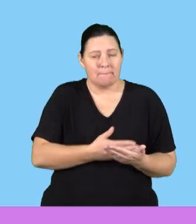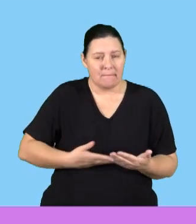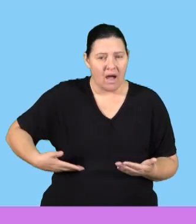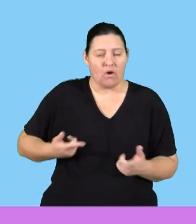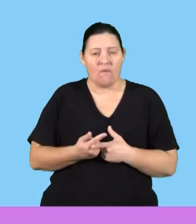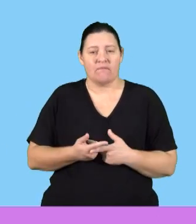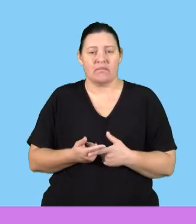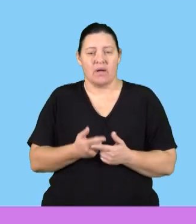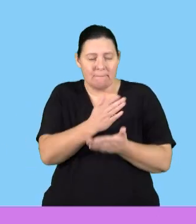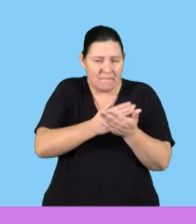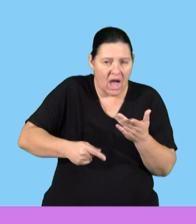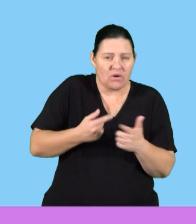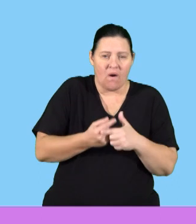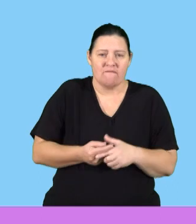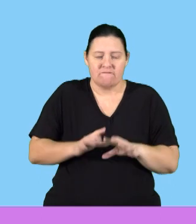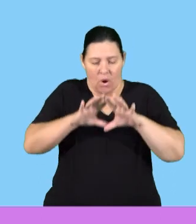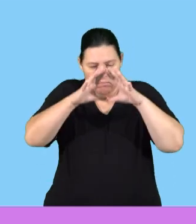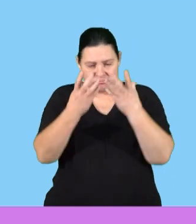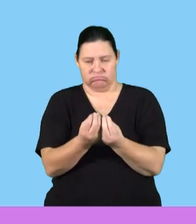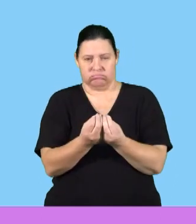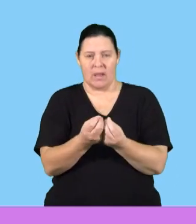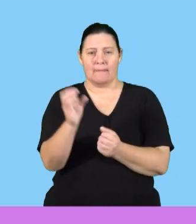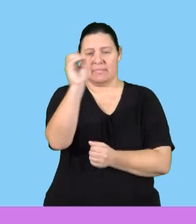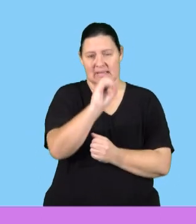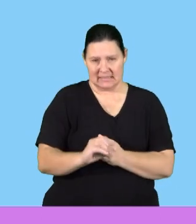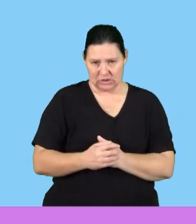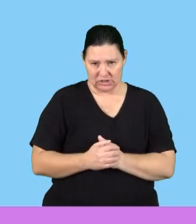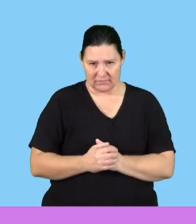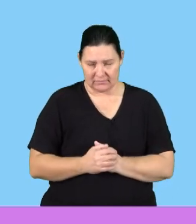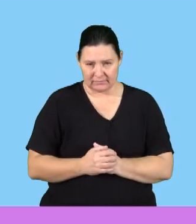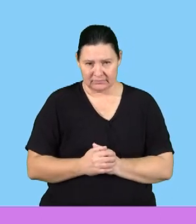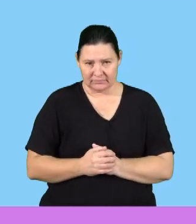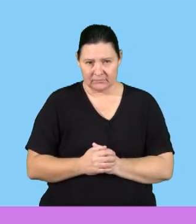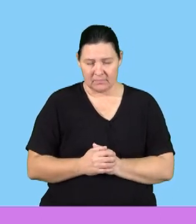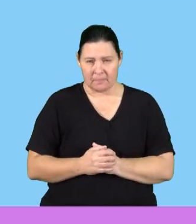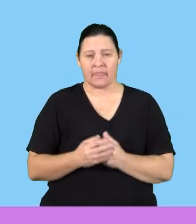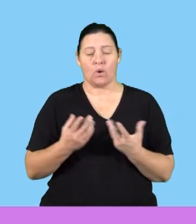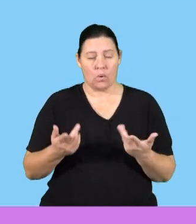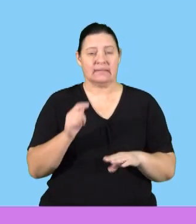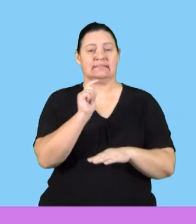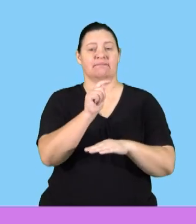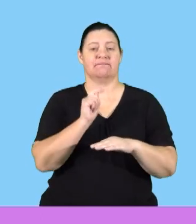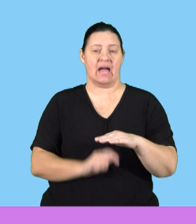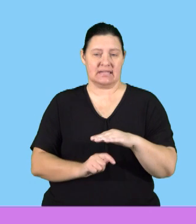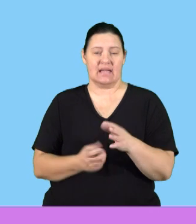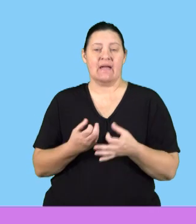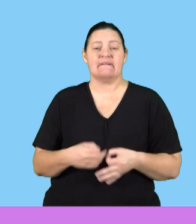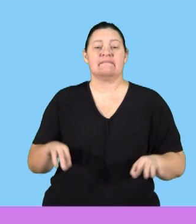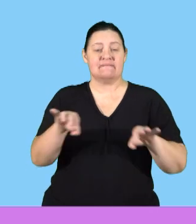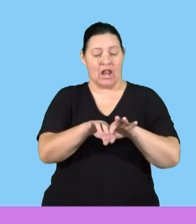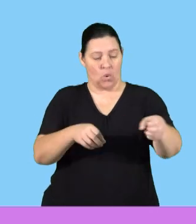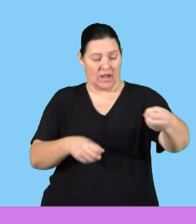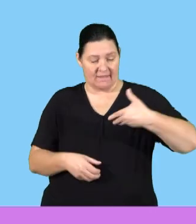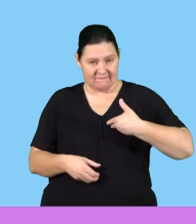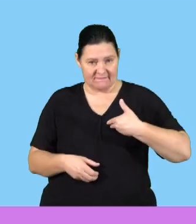whole as a percentage. Remember, expressing part of a whole as a percentage, we divide the